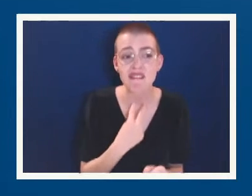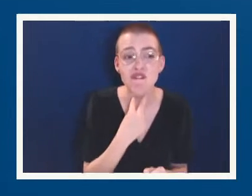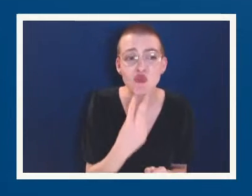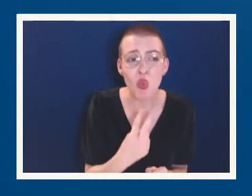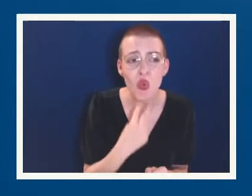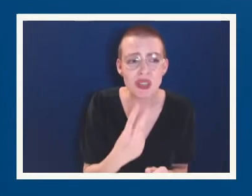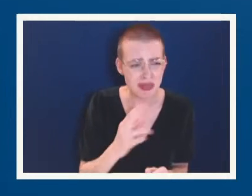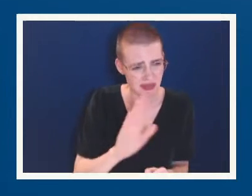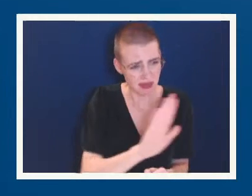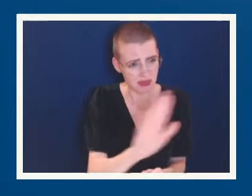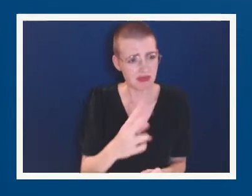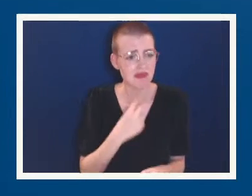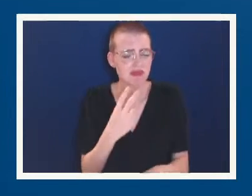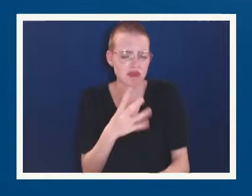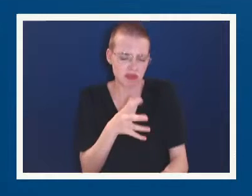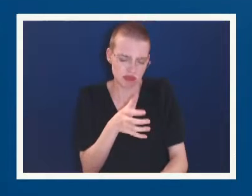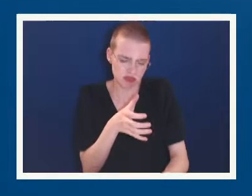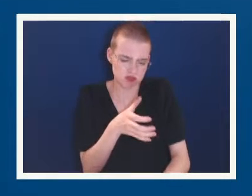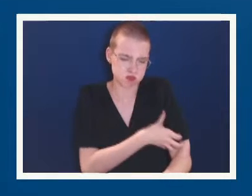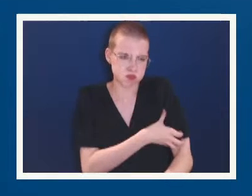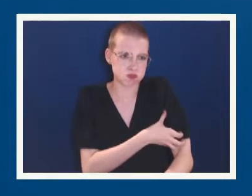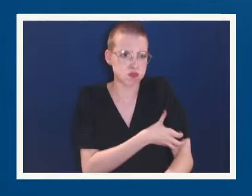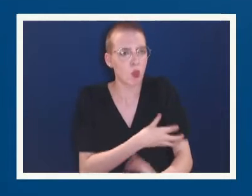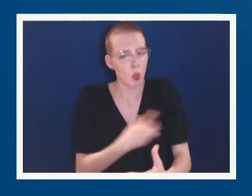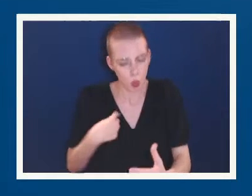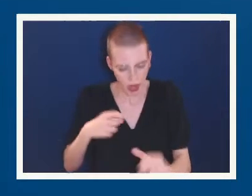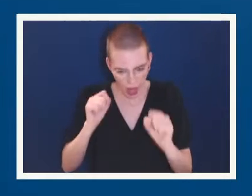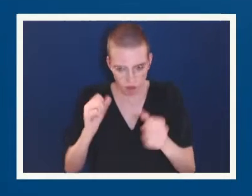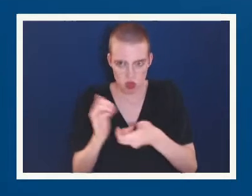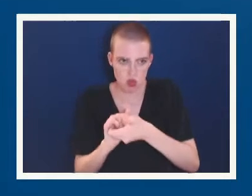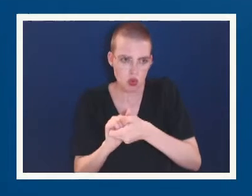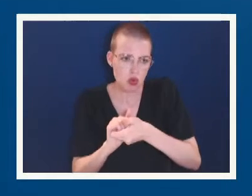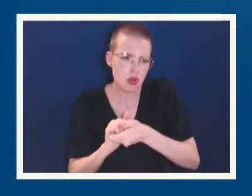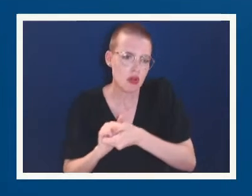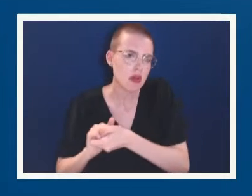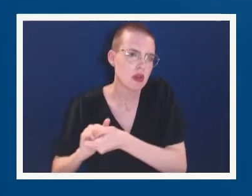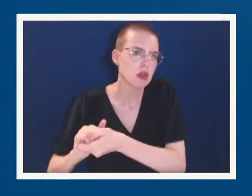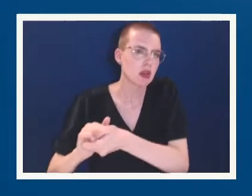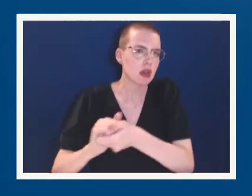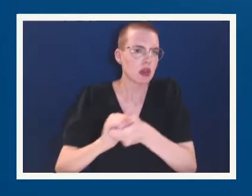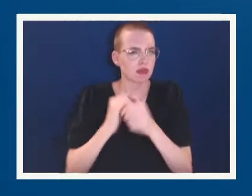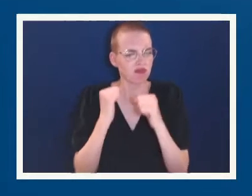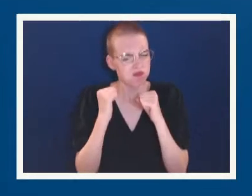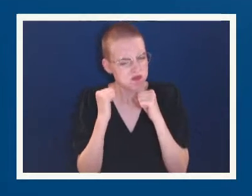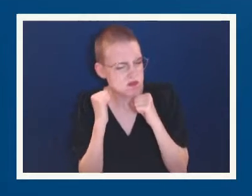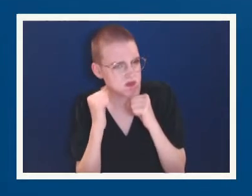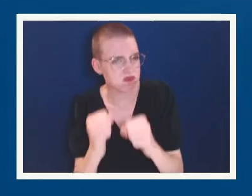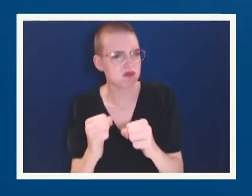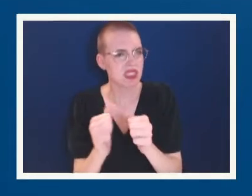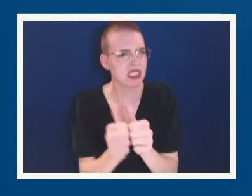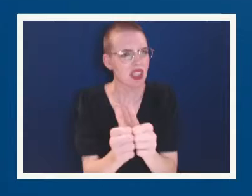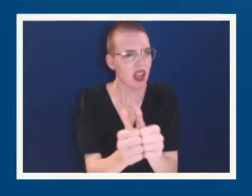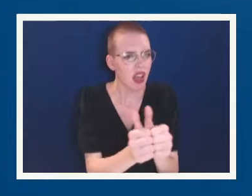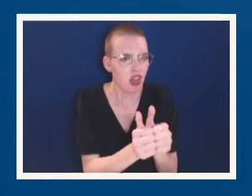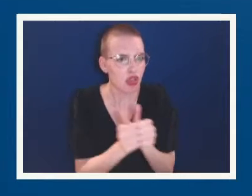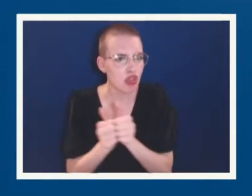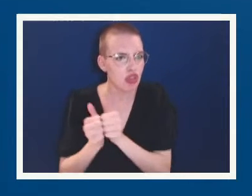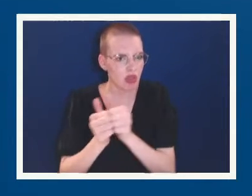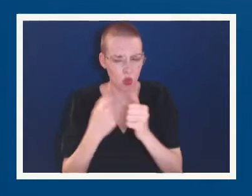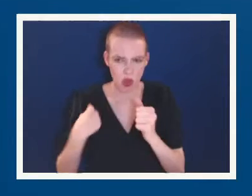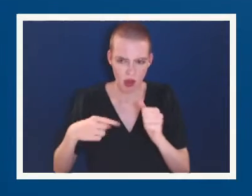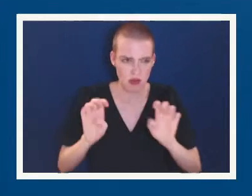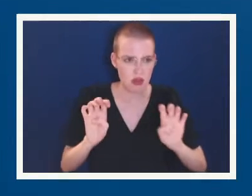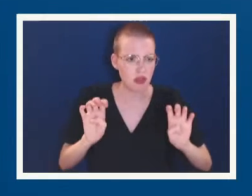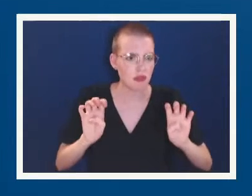is a moment where we've got to sing in unison. We've got to believe together. We've got to rise up. We've got to make